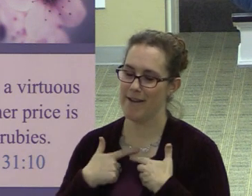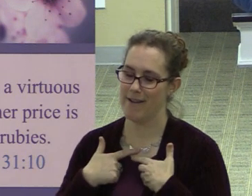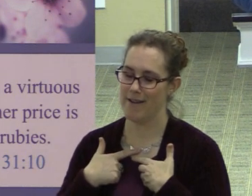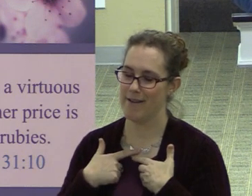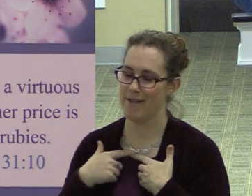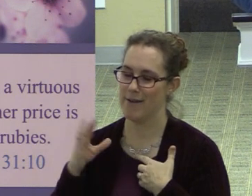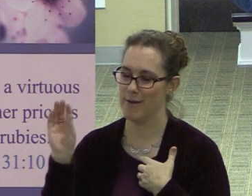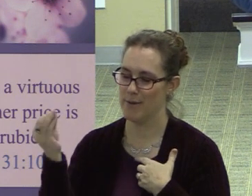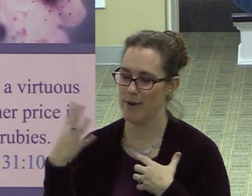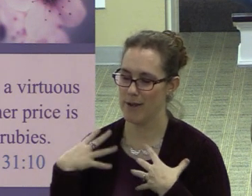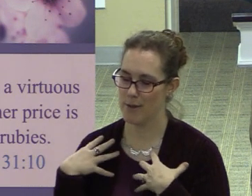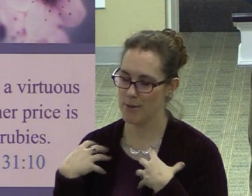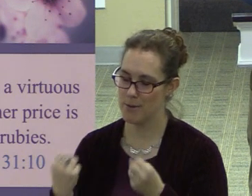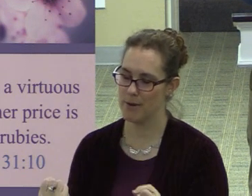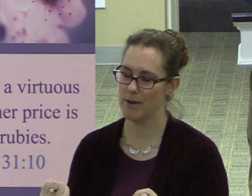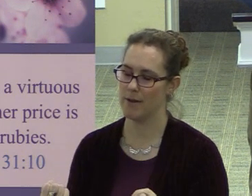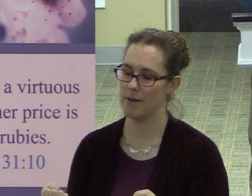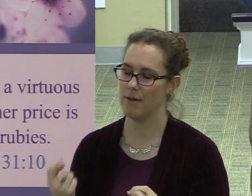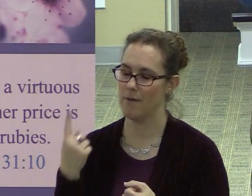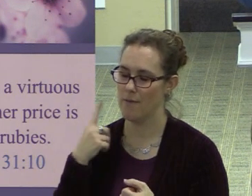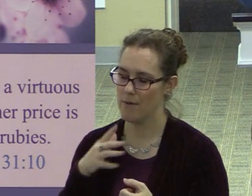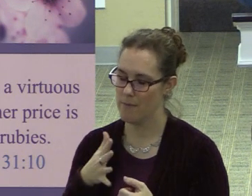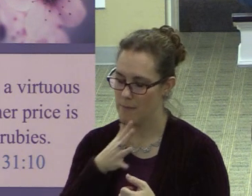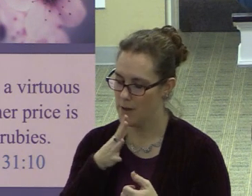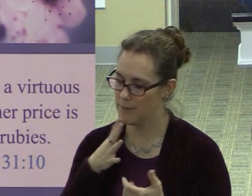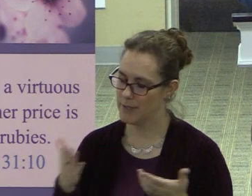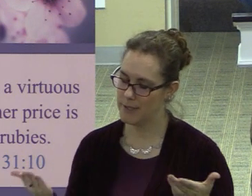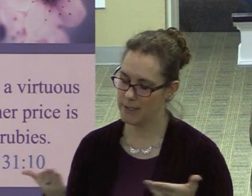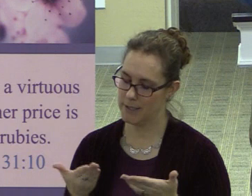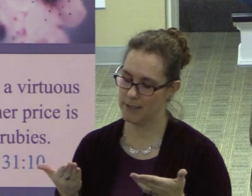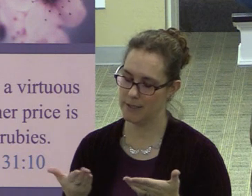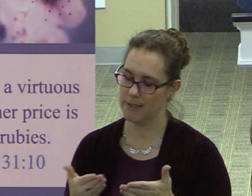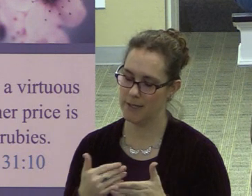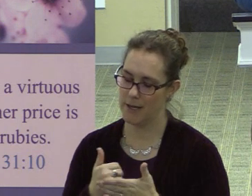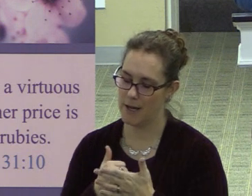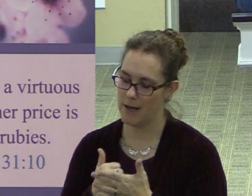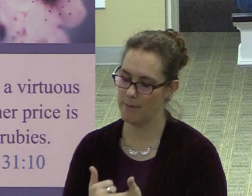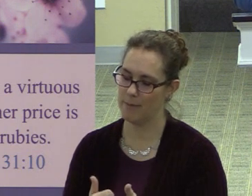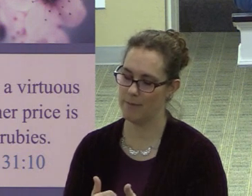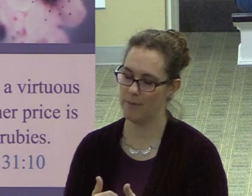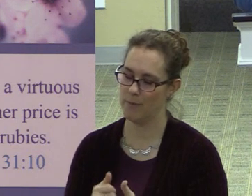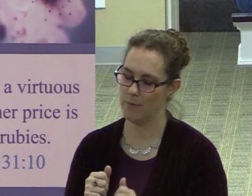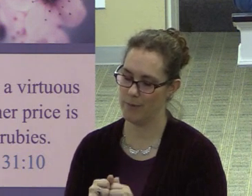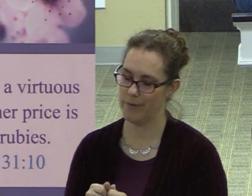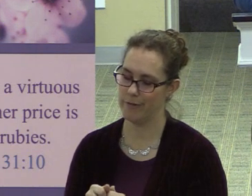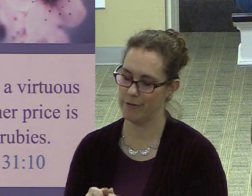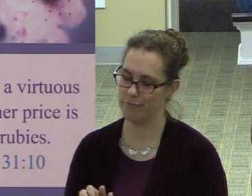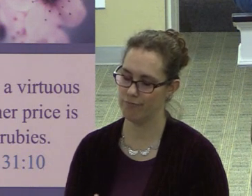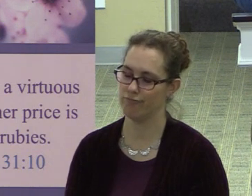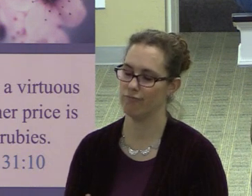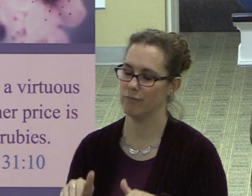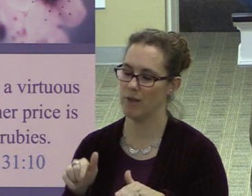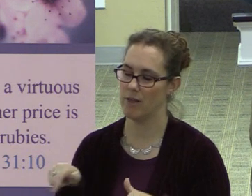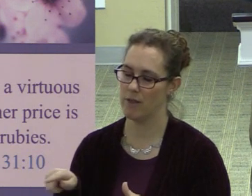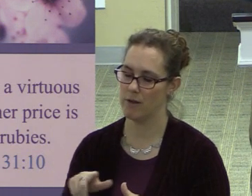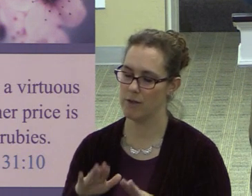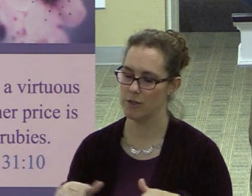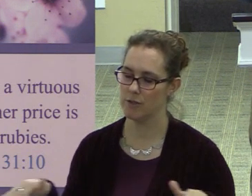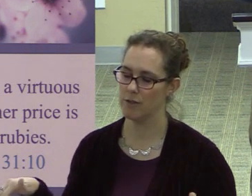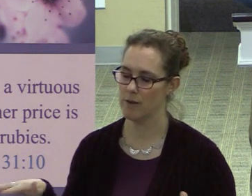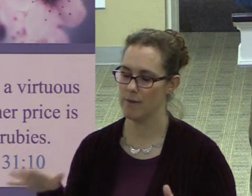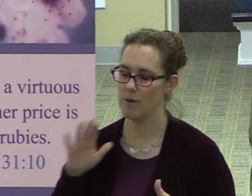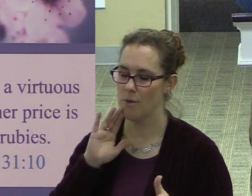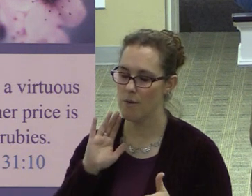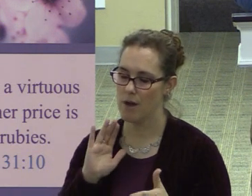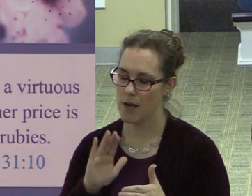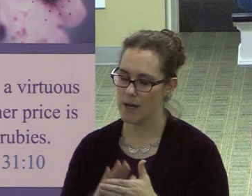strength. Lord, for the moms that are here, Lord, I pray that you help them with the rearing of their children. Lord, I pray for you'd be with the wives